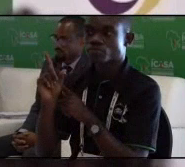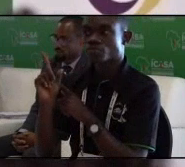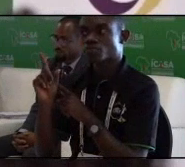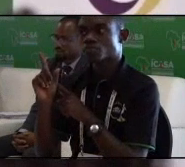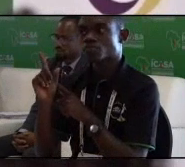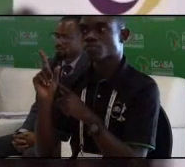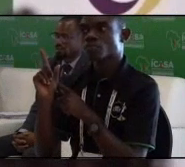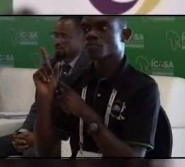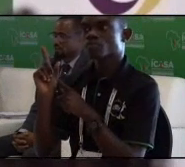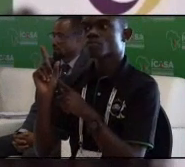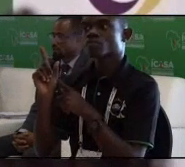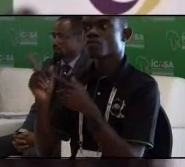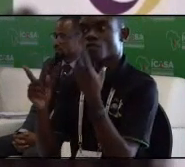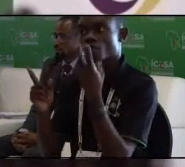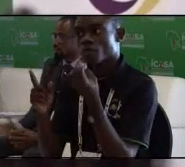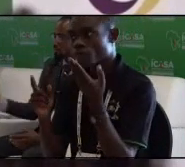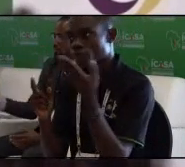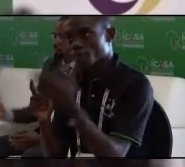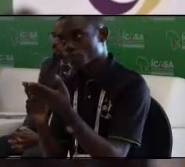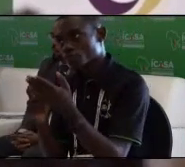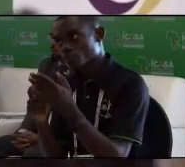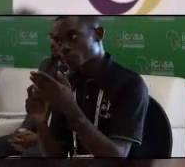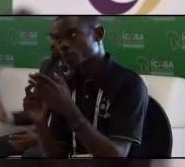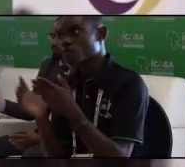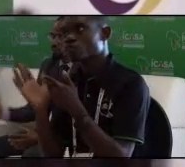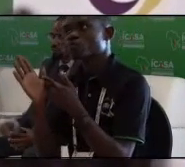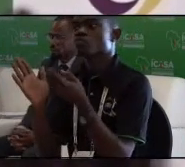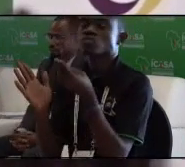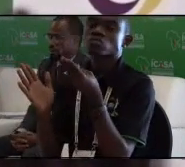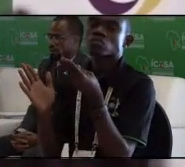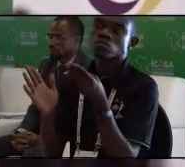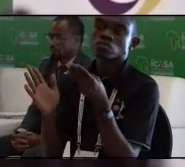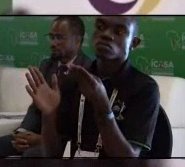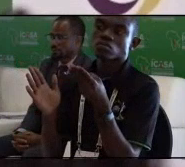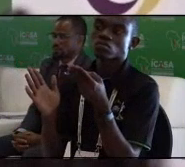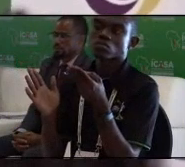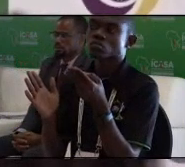Yes, over 90% return rate of the kits. And that we presented at a couple of fora that the Global Fund